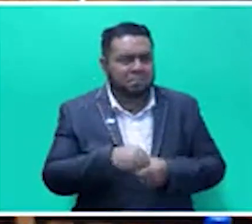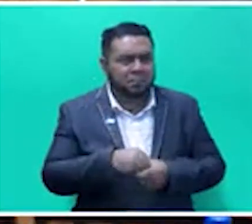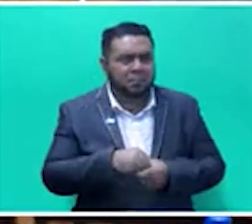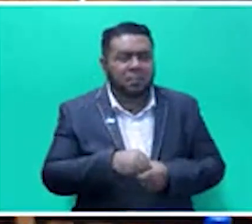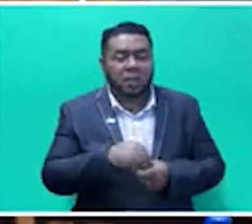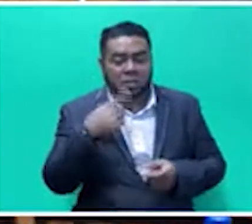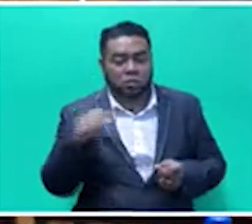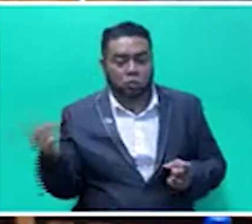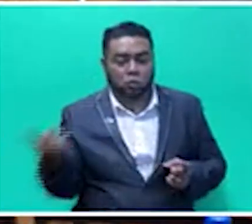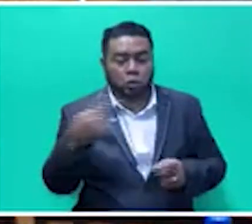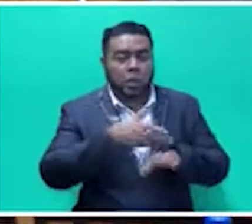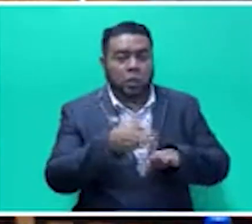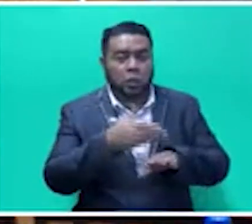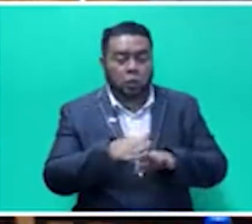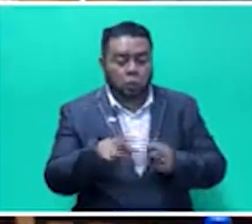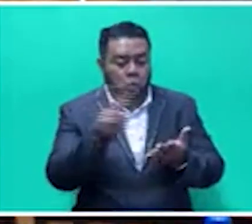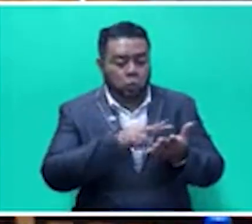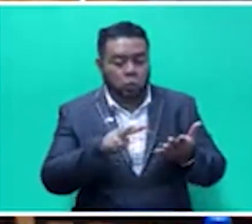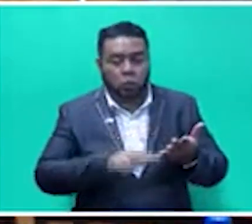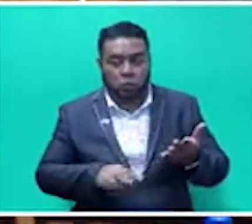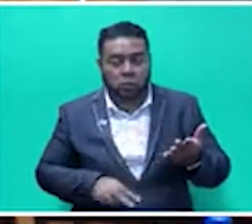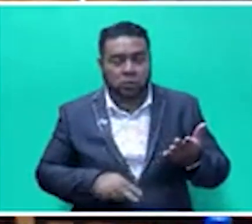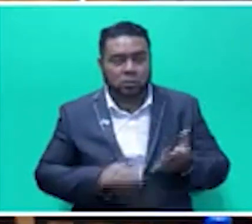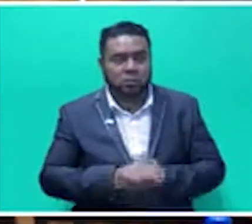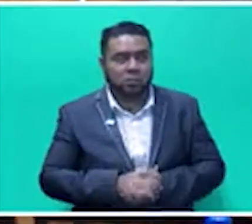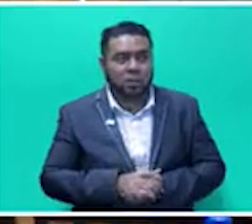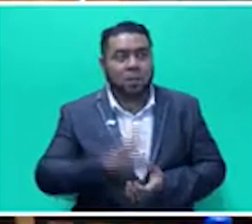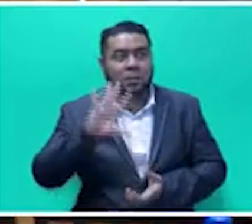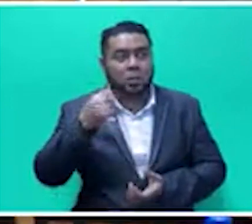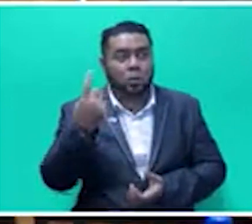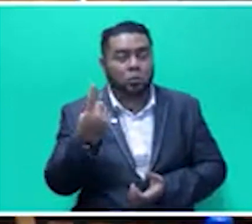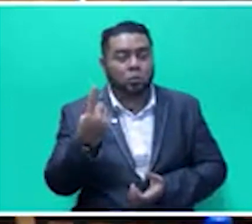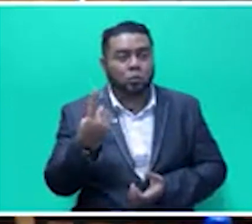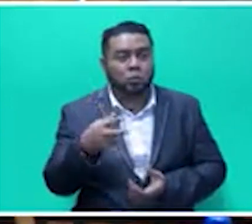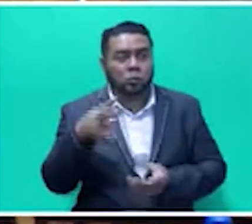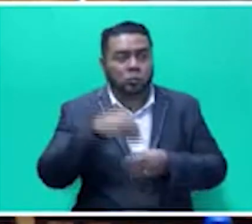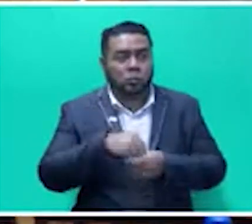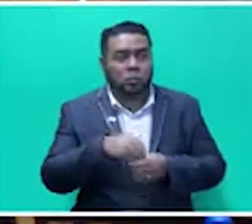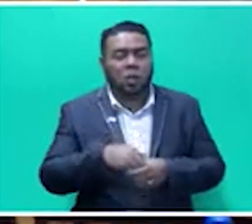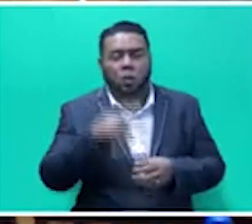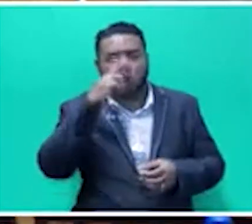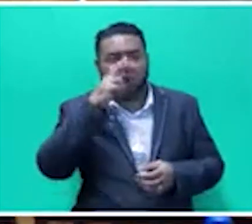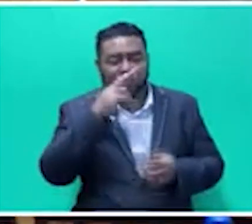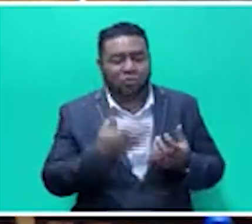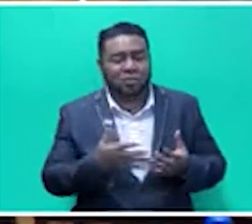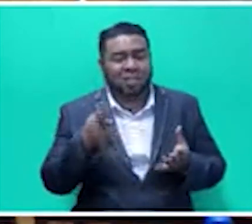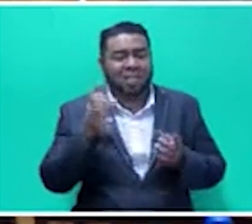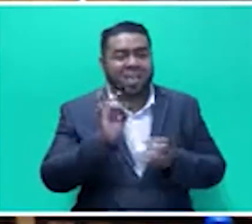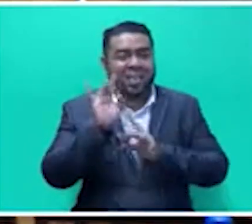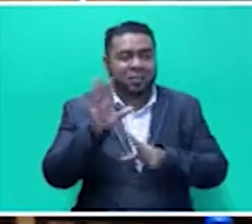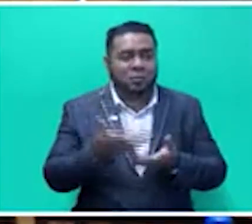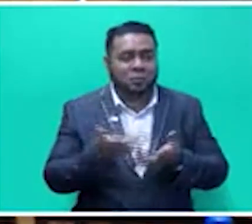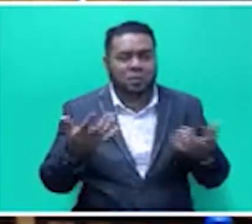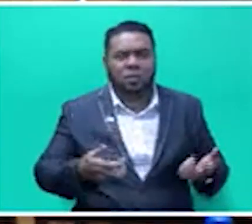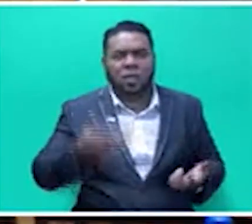lately reading the script by someone who has propagated this racial hatred for the